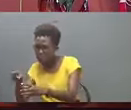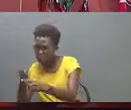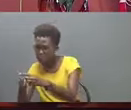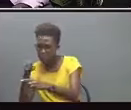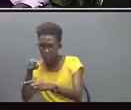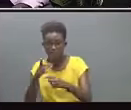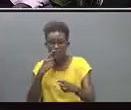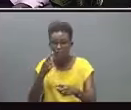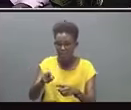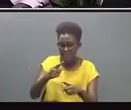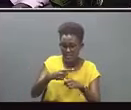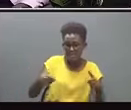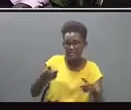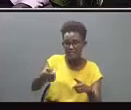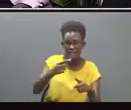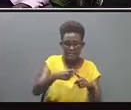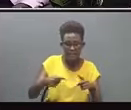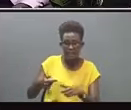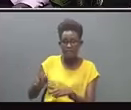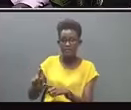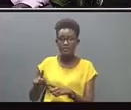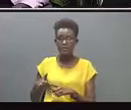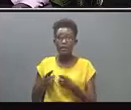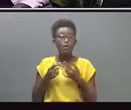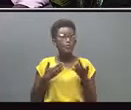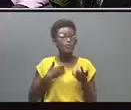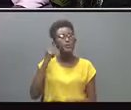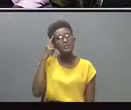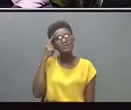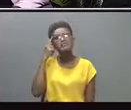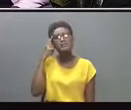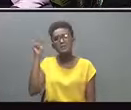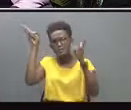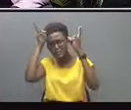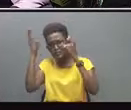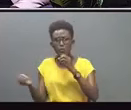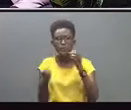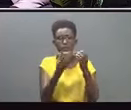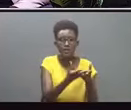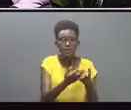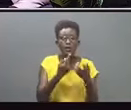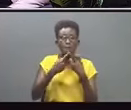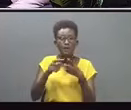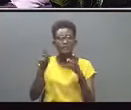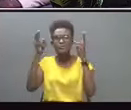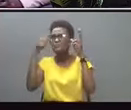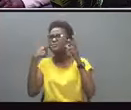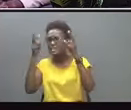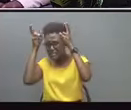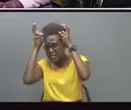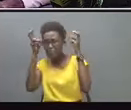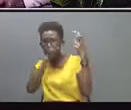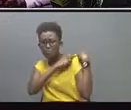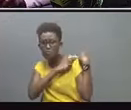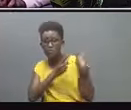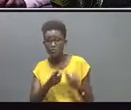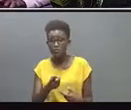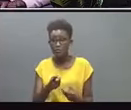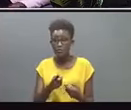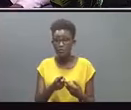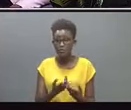Barabica. Of course, we might not think it was the devil, but the devil was responsible.